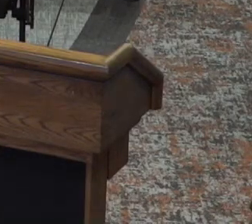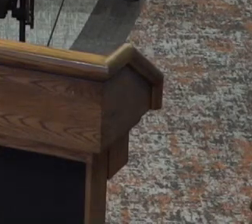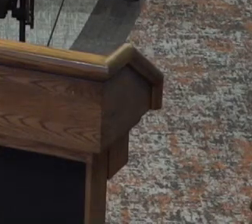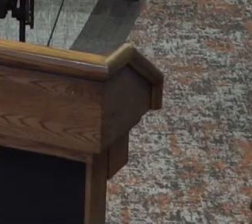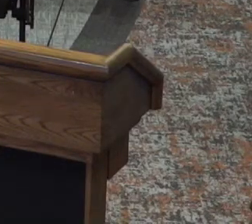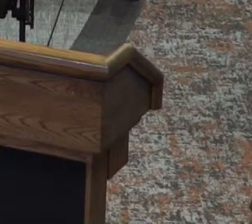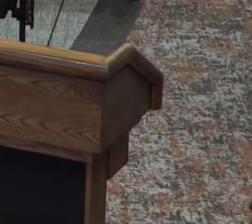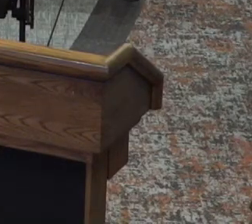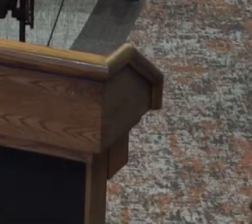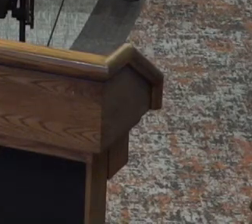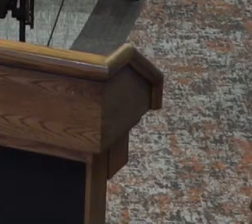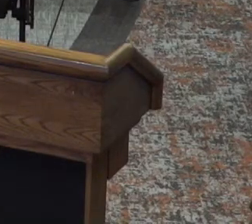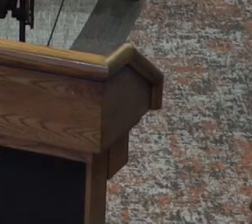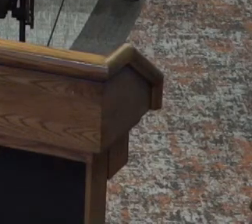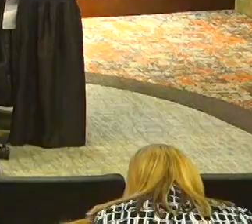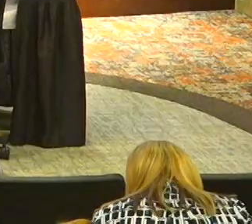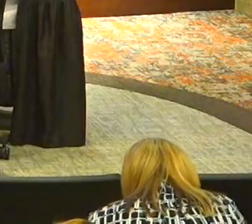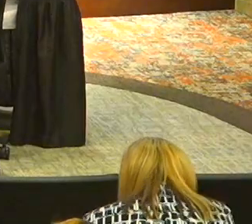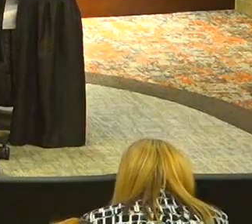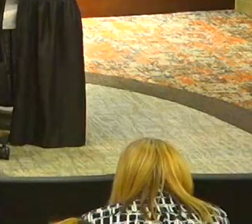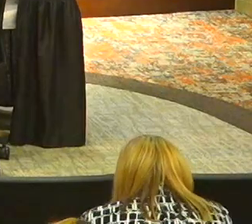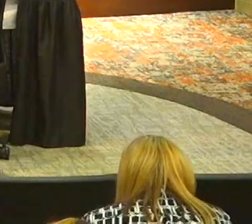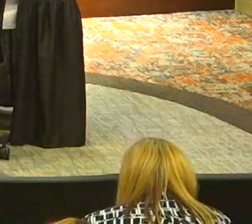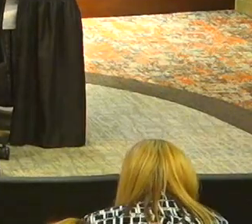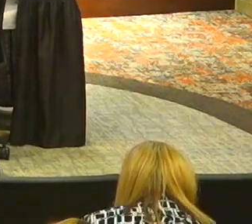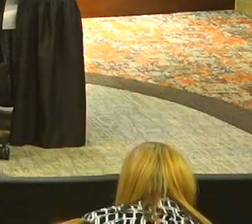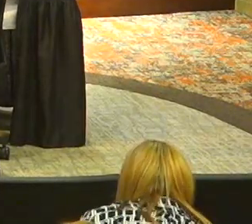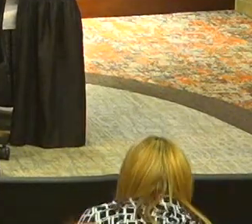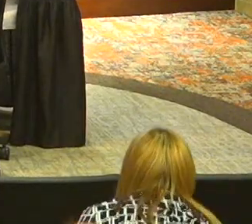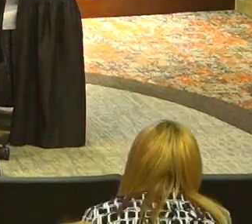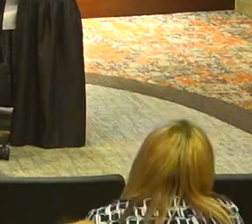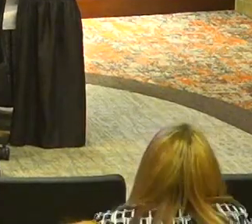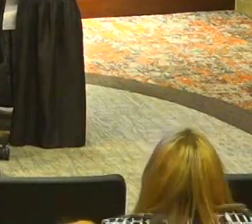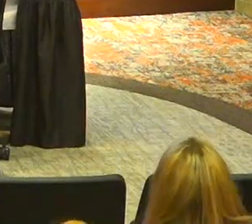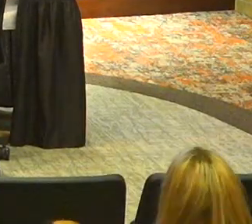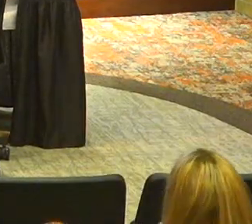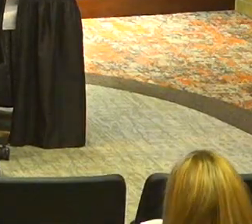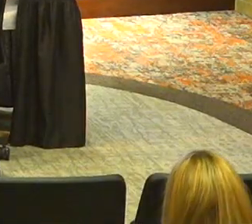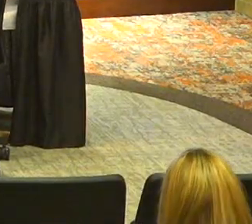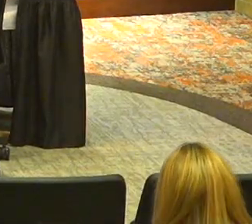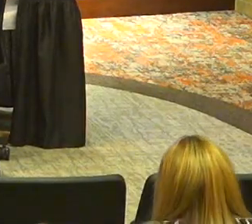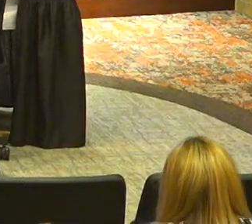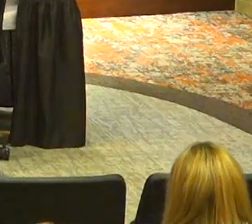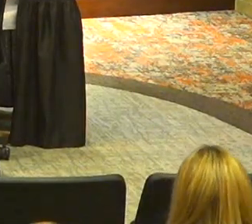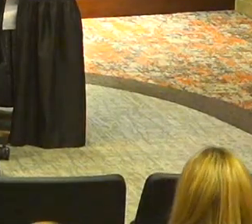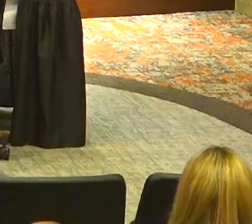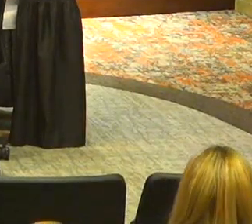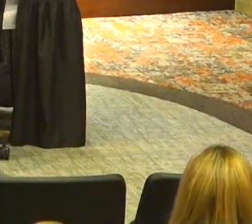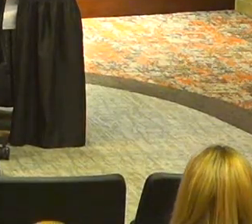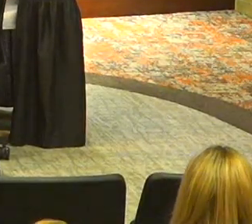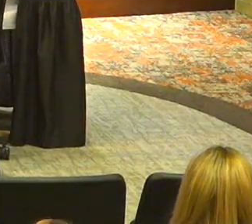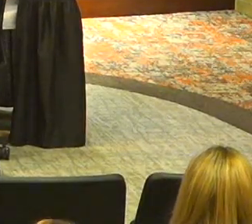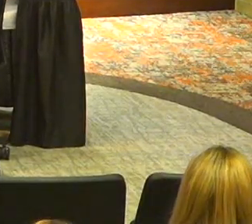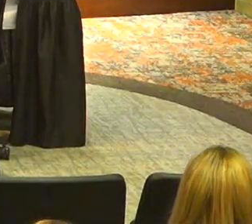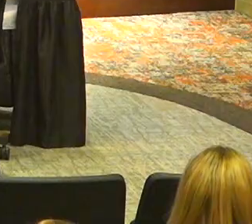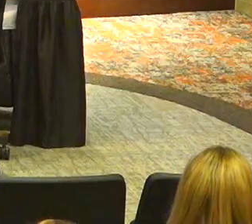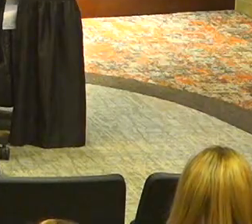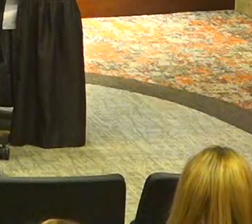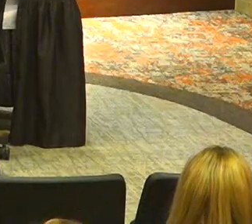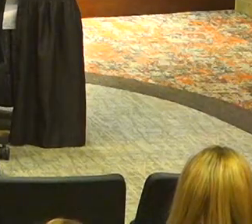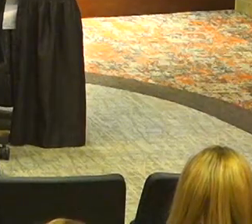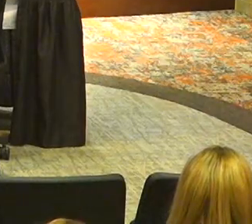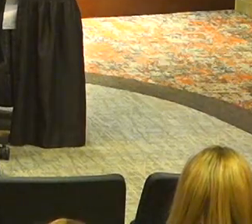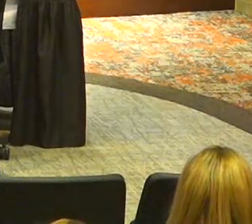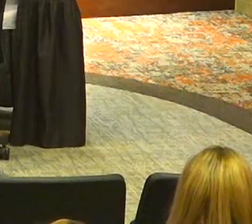We will now call the meeting of the Waco City Council on March 18th, 2025 to order at 3:03 p.m. Welcome to the work session of the Waco